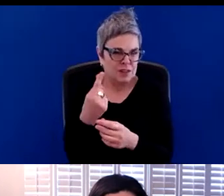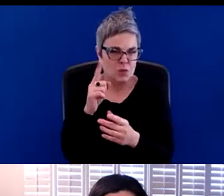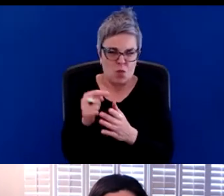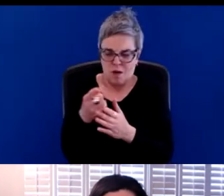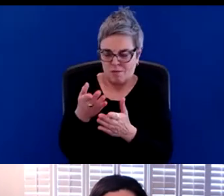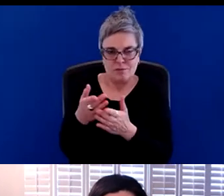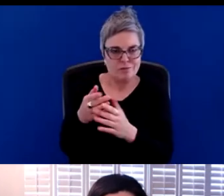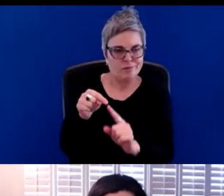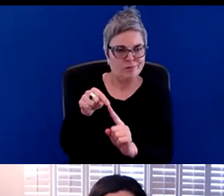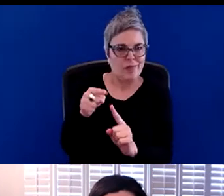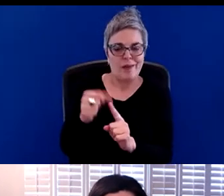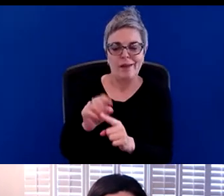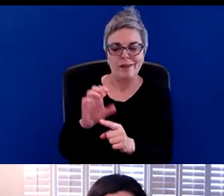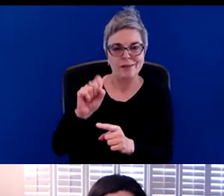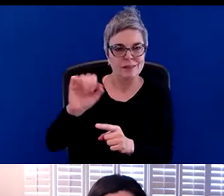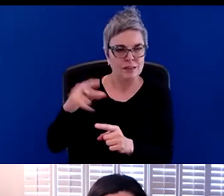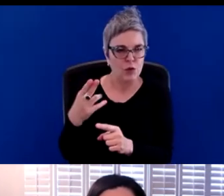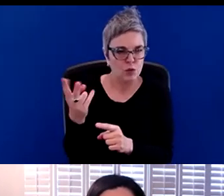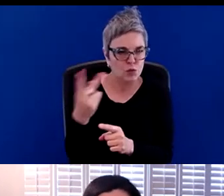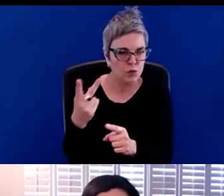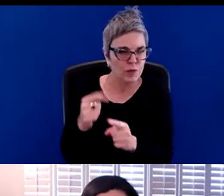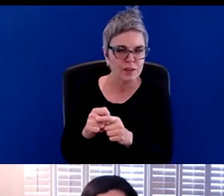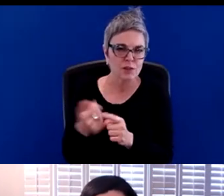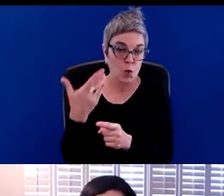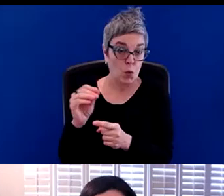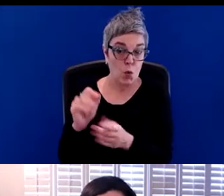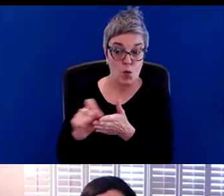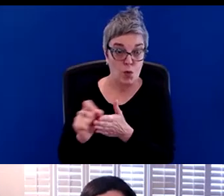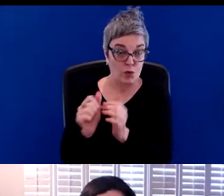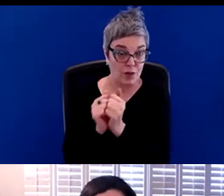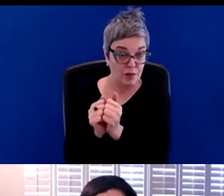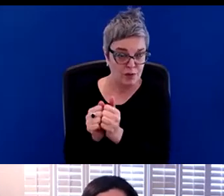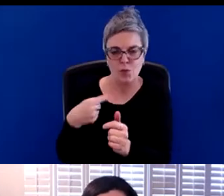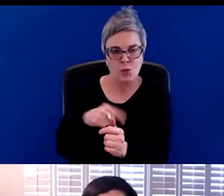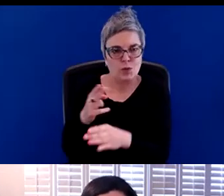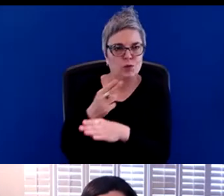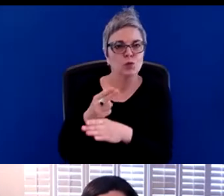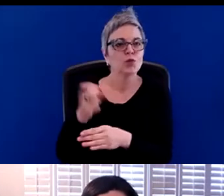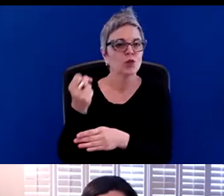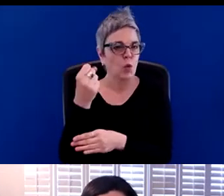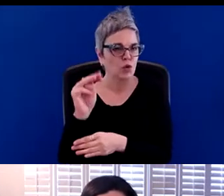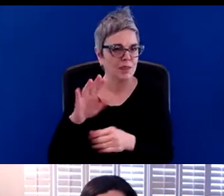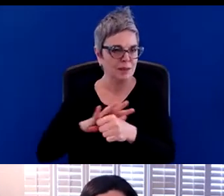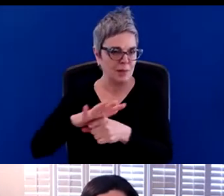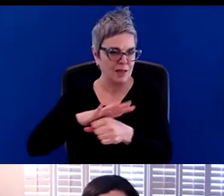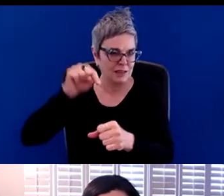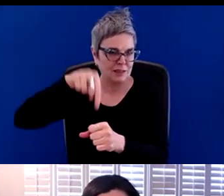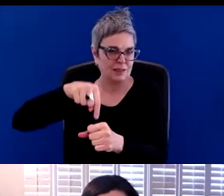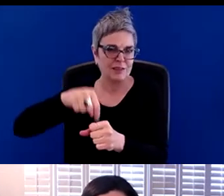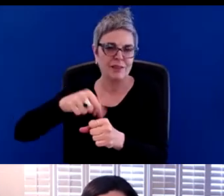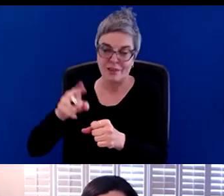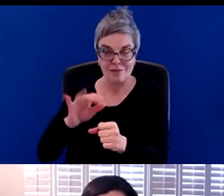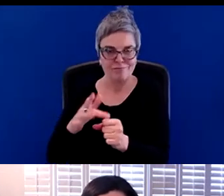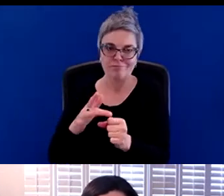together where we utilize social media spaces as our main area of inquiry. So that's a conversation we are still